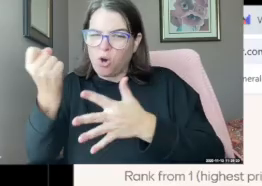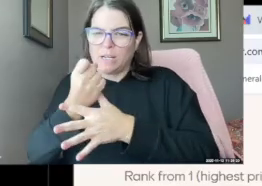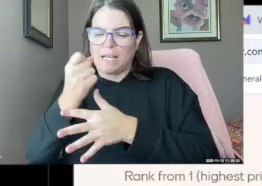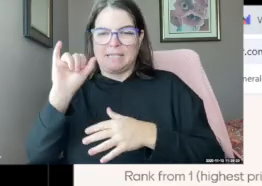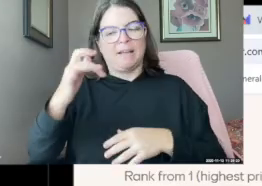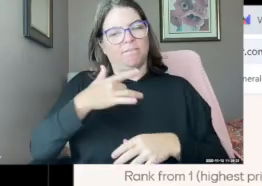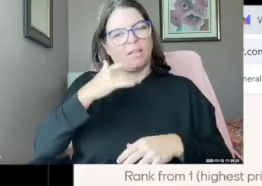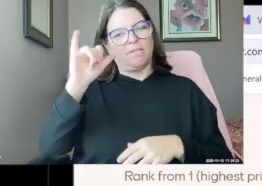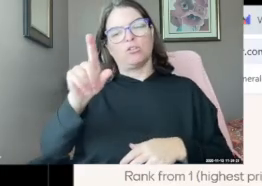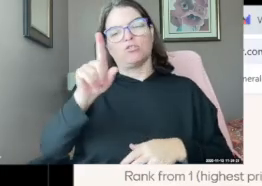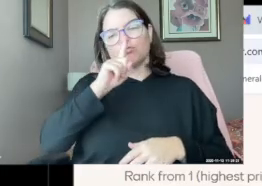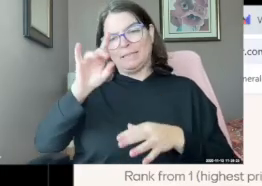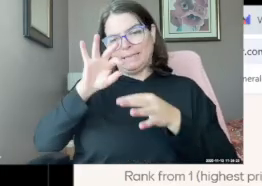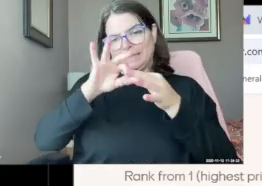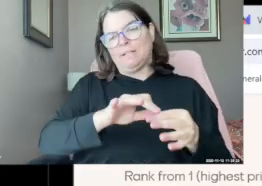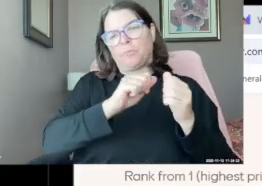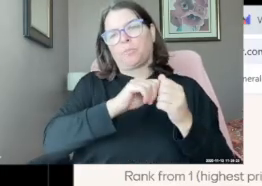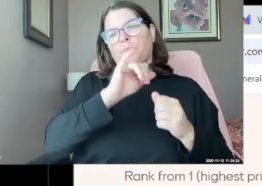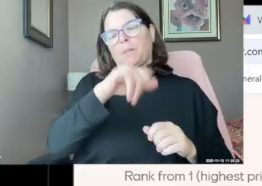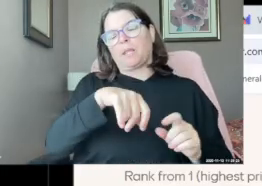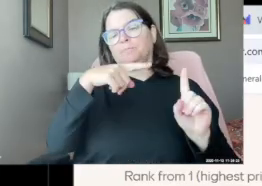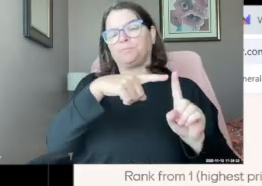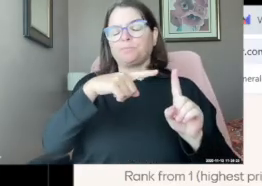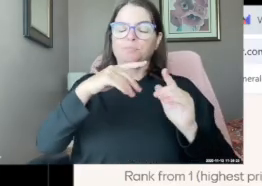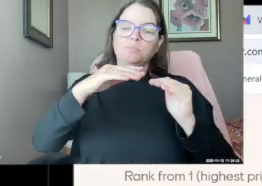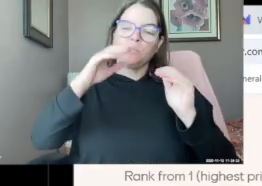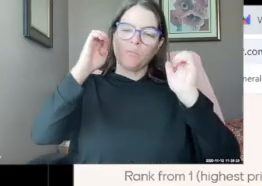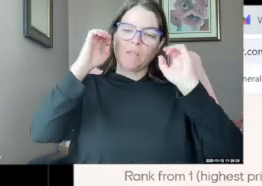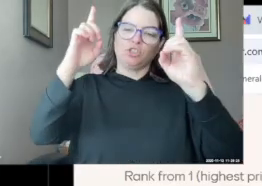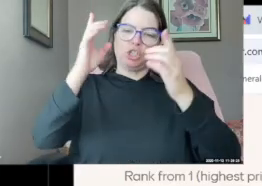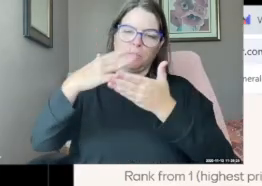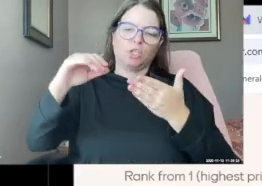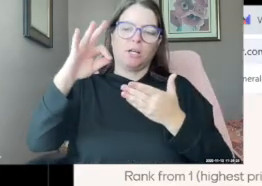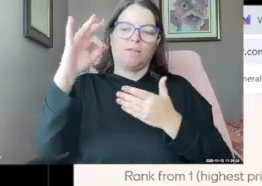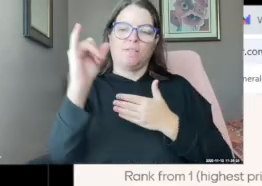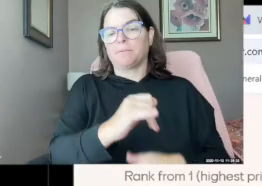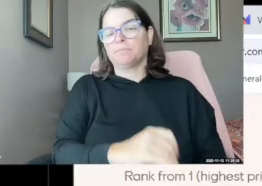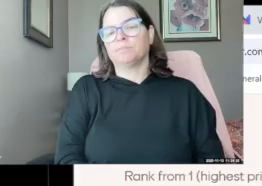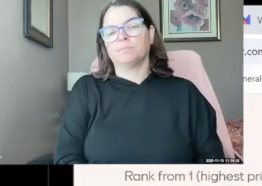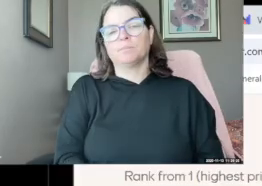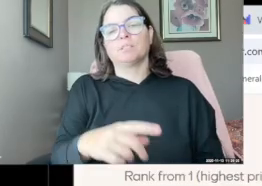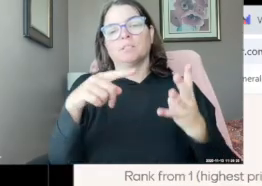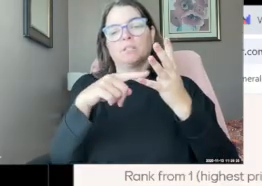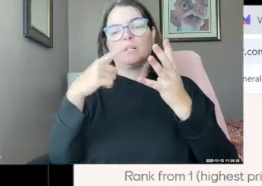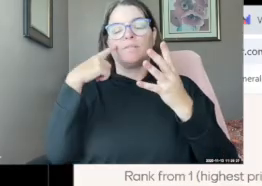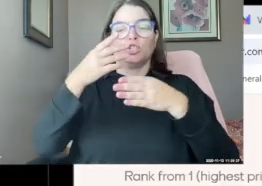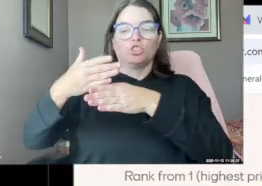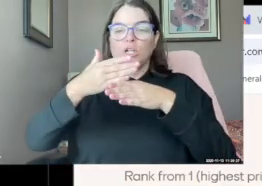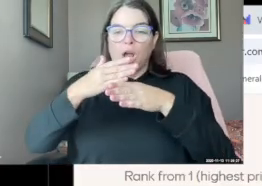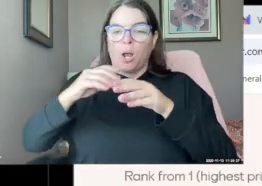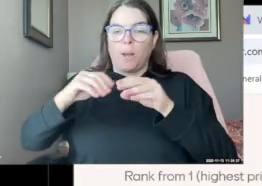language translation services that you could be partnering with and making it a priority. And I feel like that really also goes